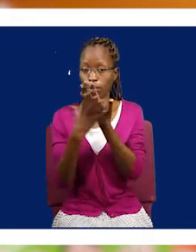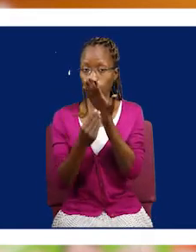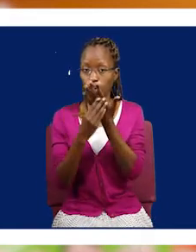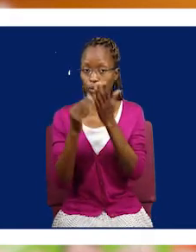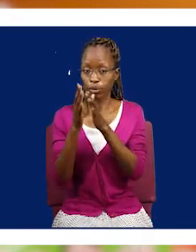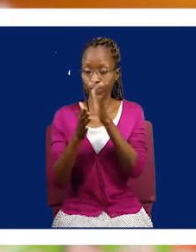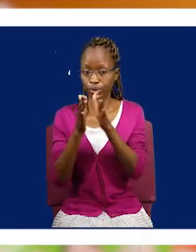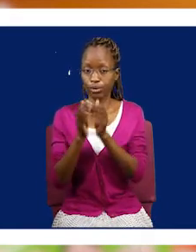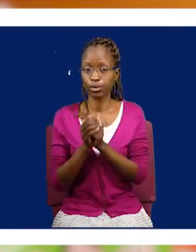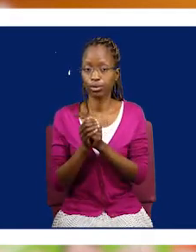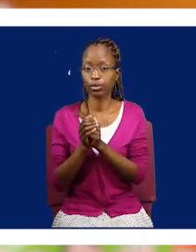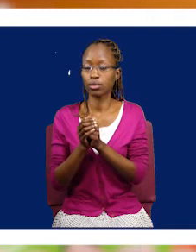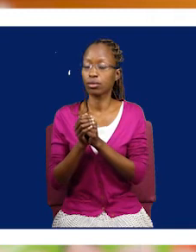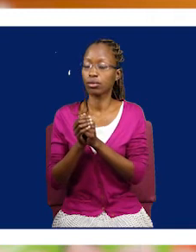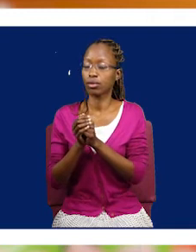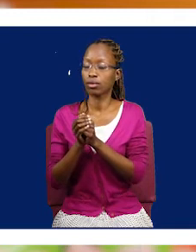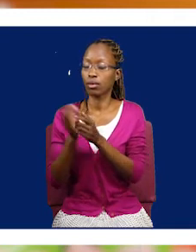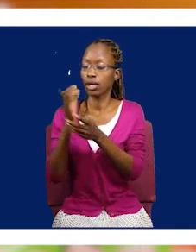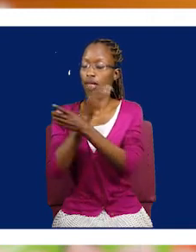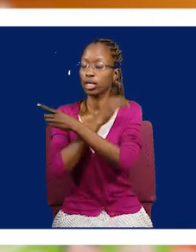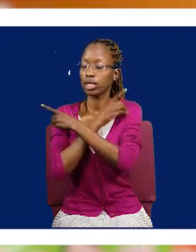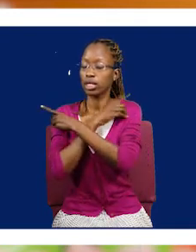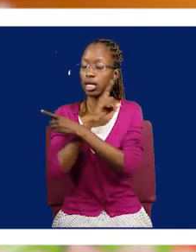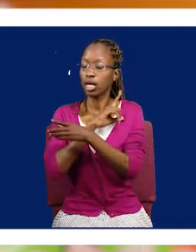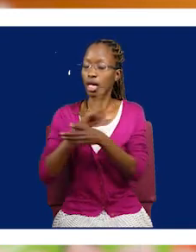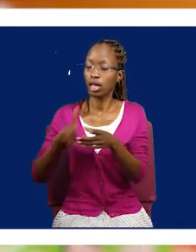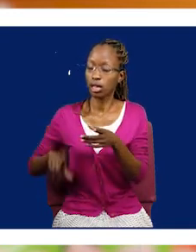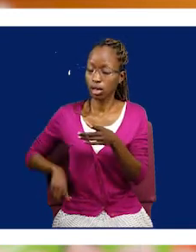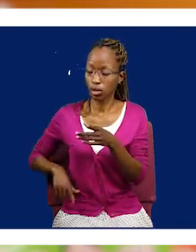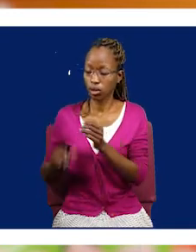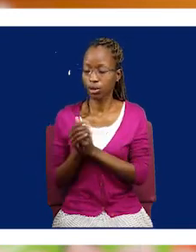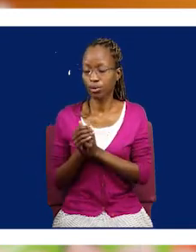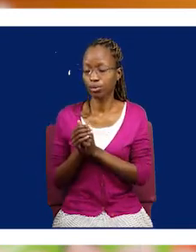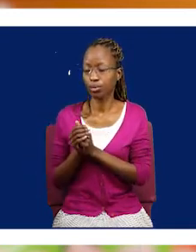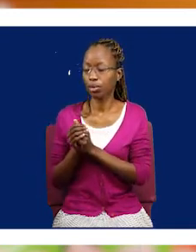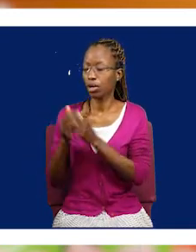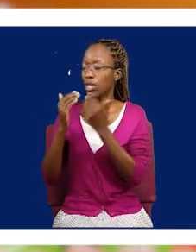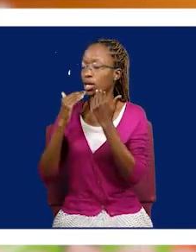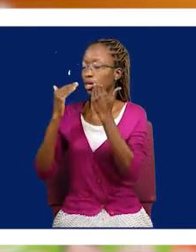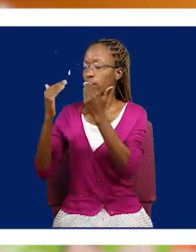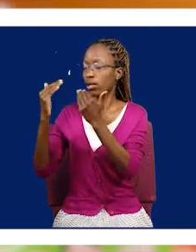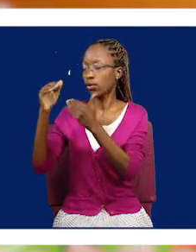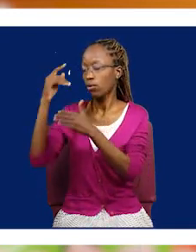me. Say, Dear Lord, thank you for your lesson today.